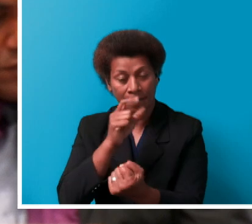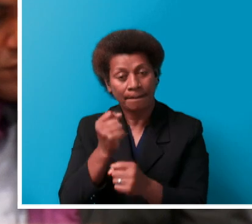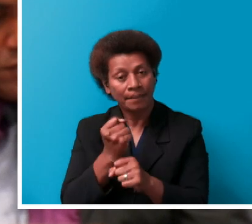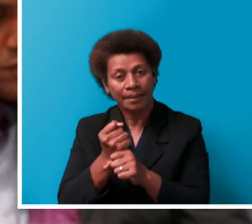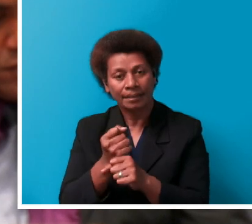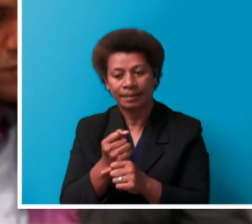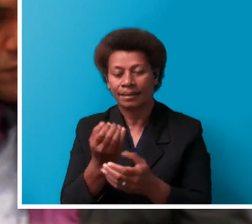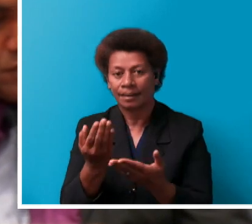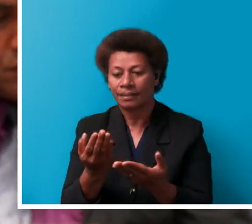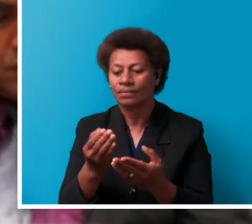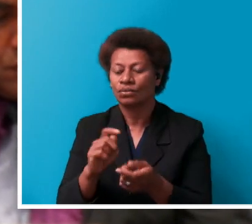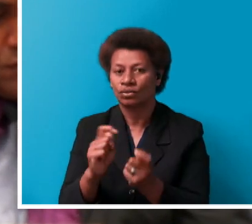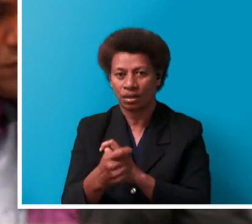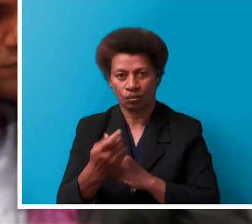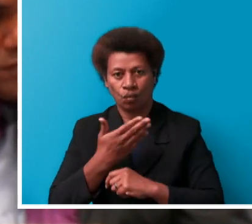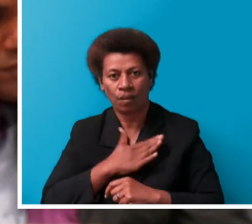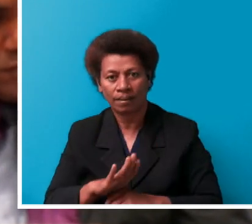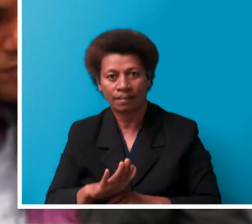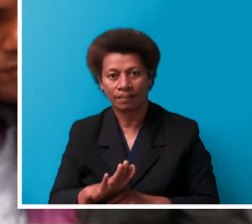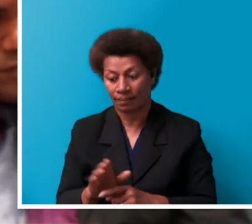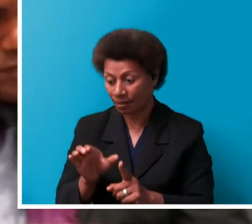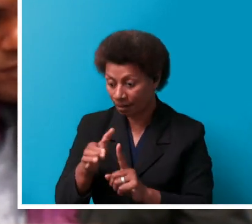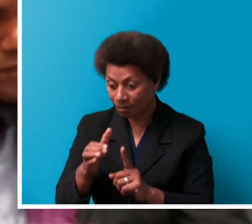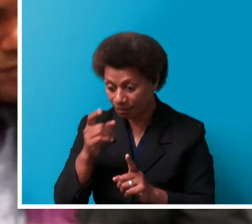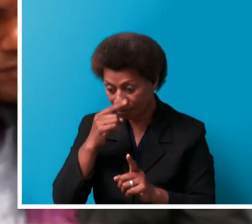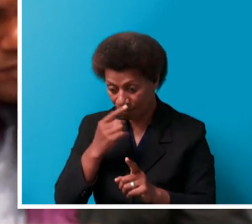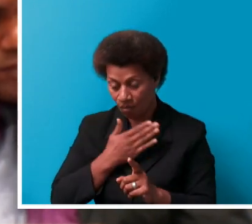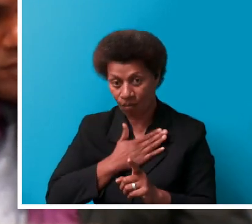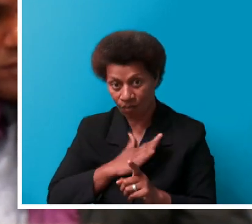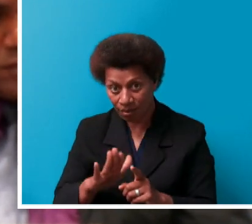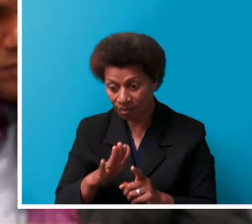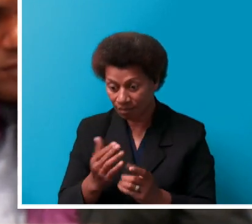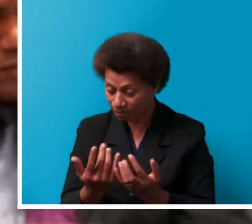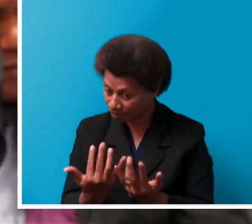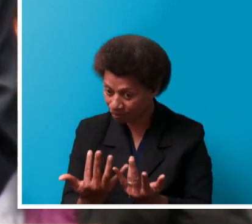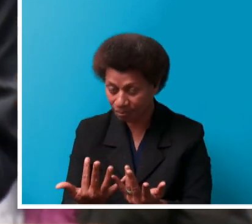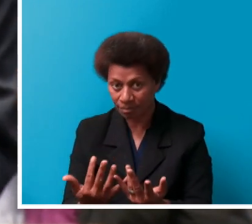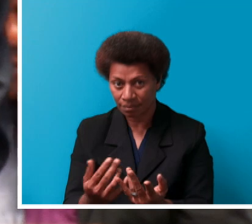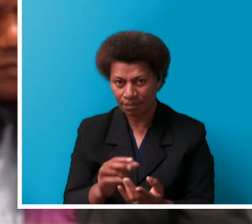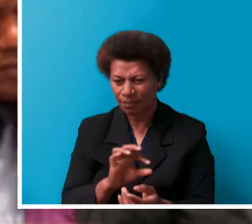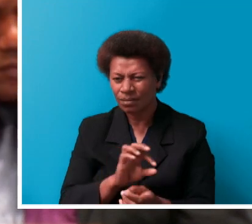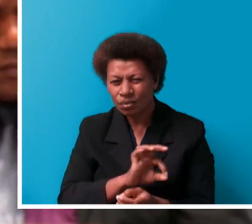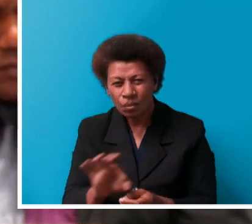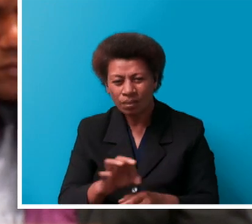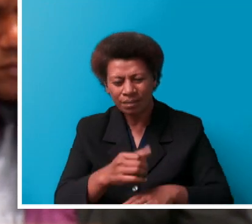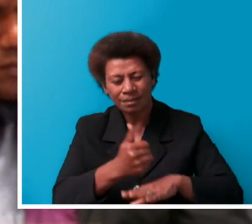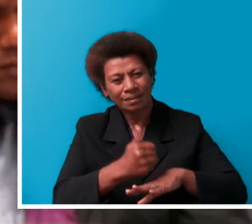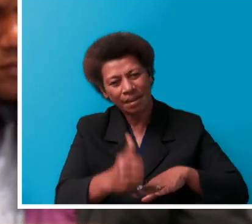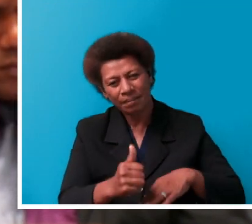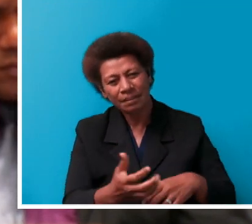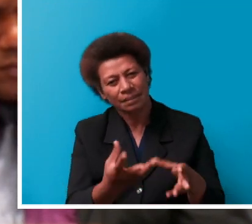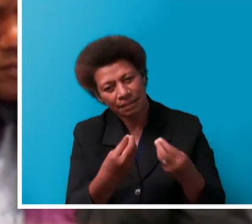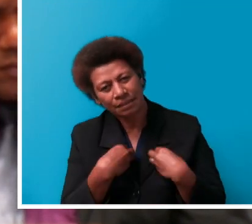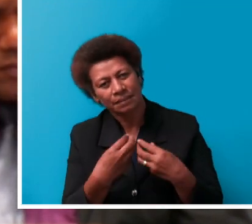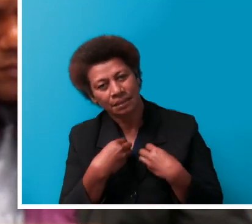seek. A culture where our people understand that they are not passive recipients of government aid, but